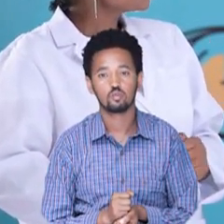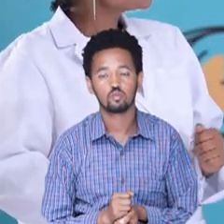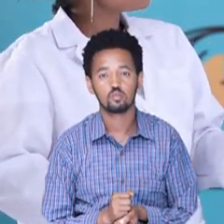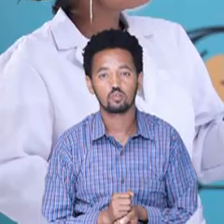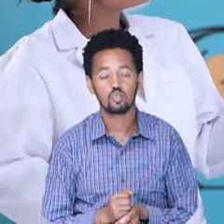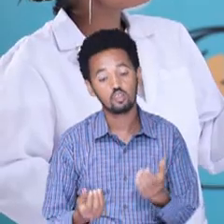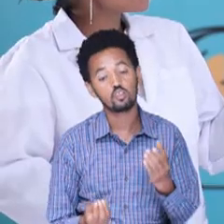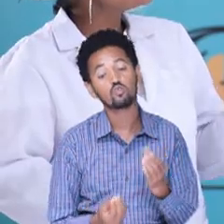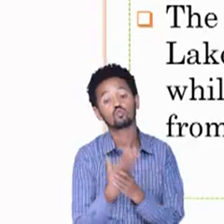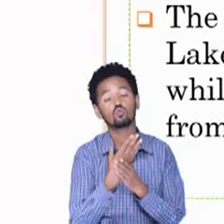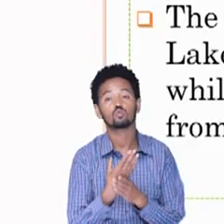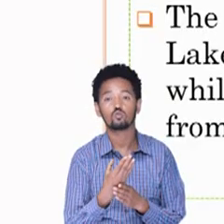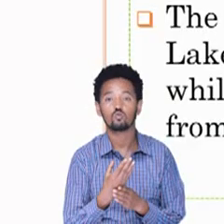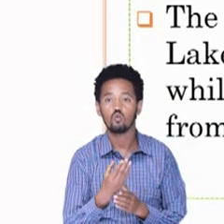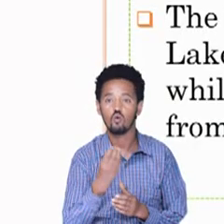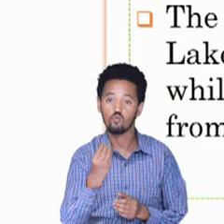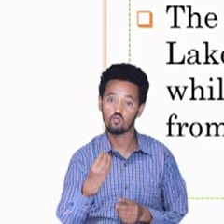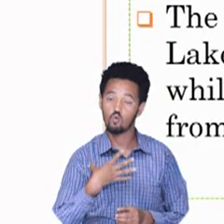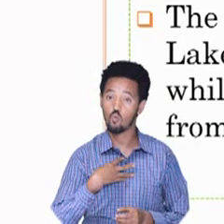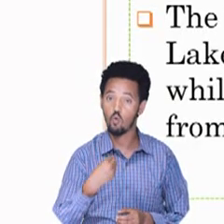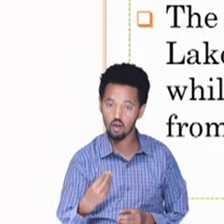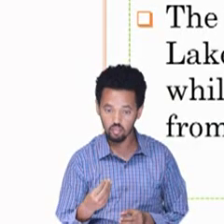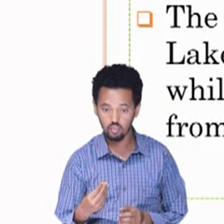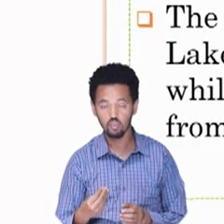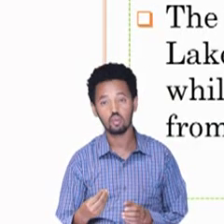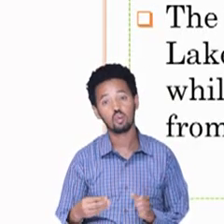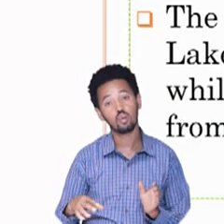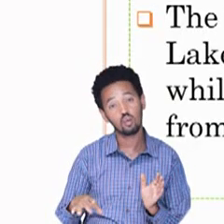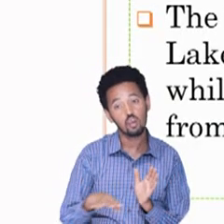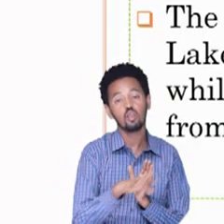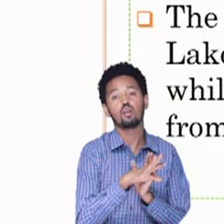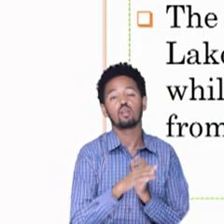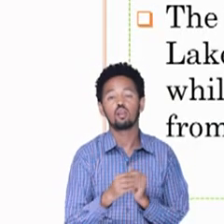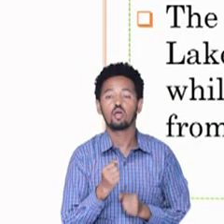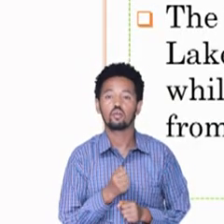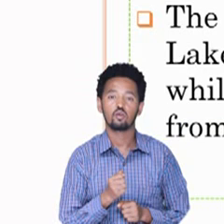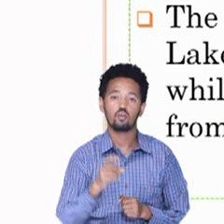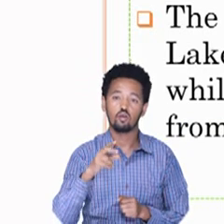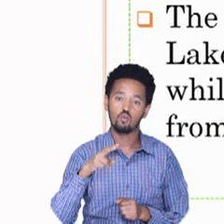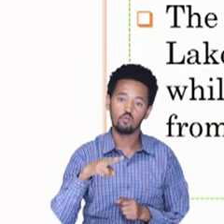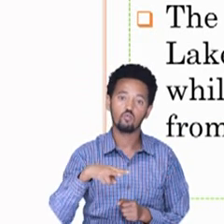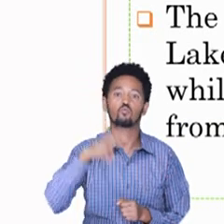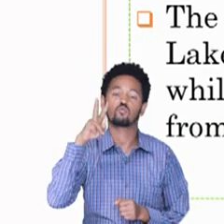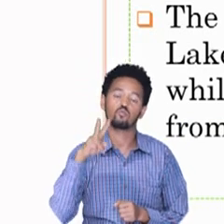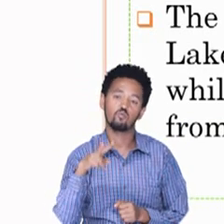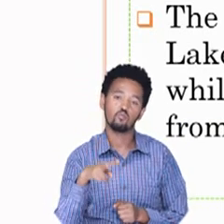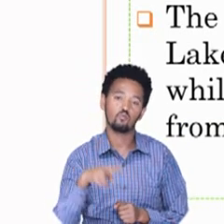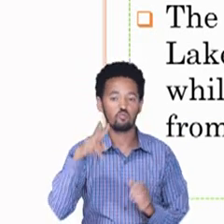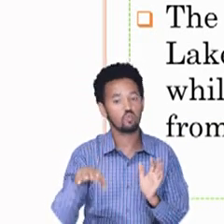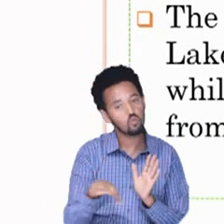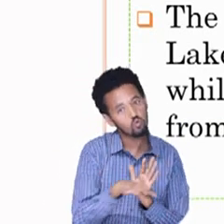The source of White Nile is Lake Victoria, which is found in